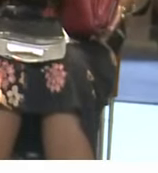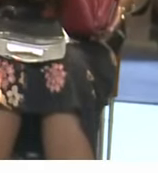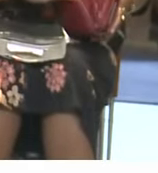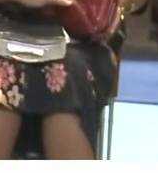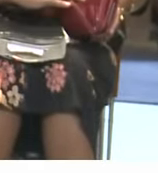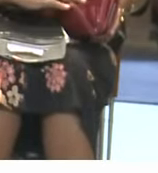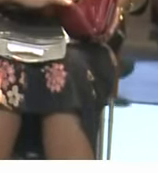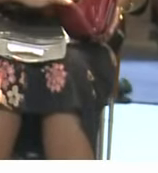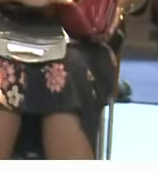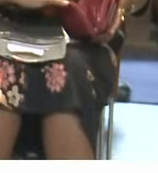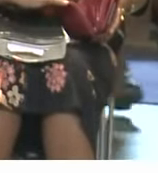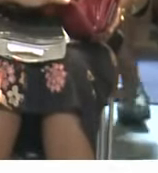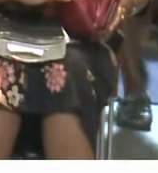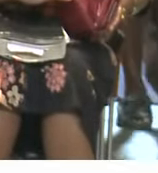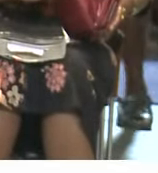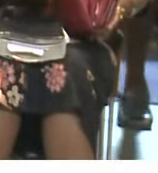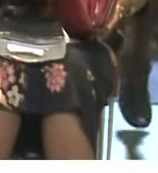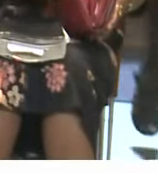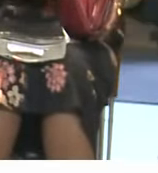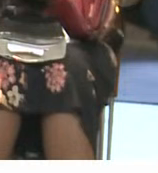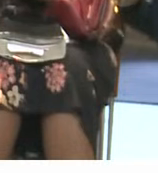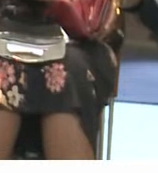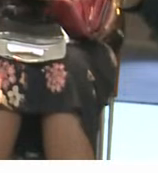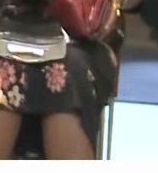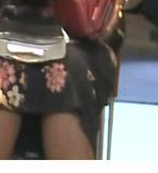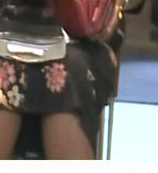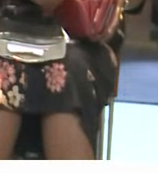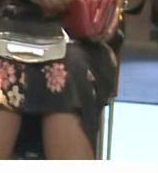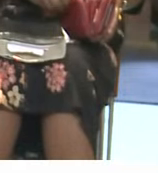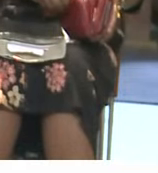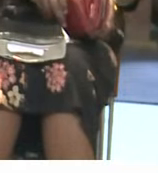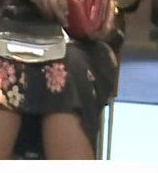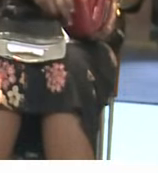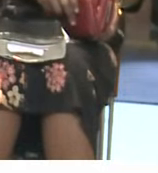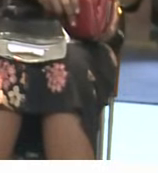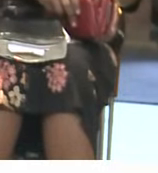To Cephas Christ, my dear brothers, Christ is risen.